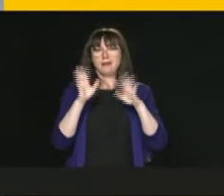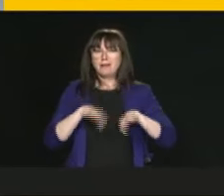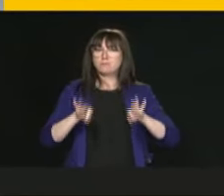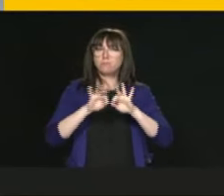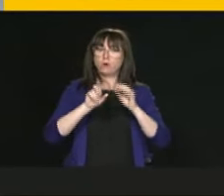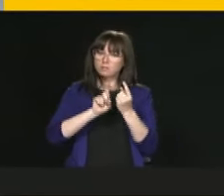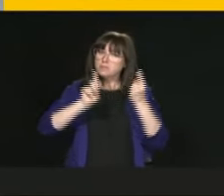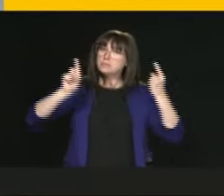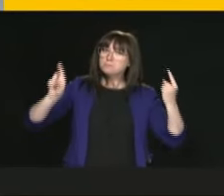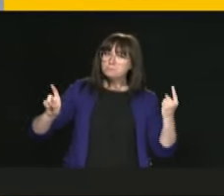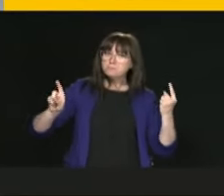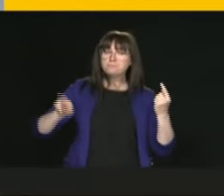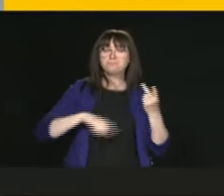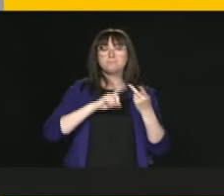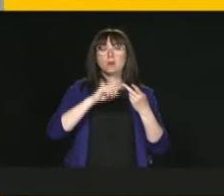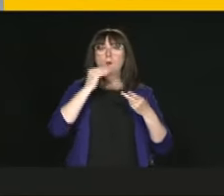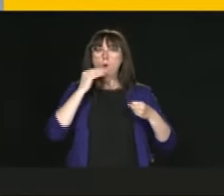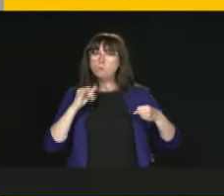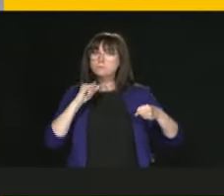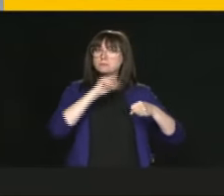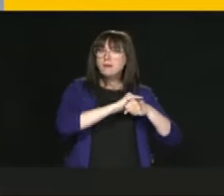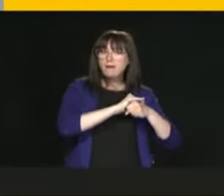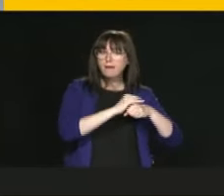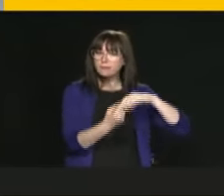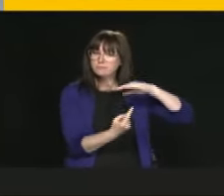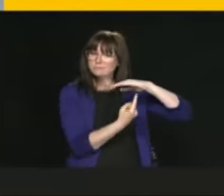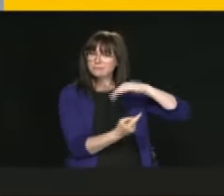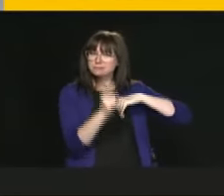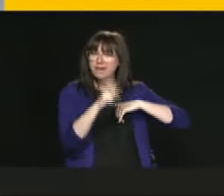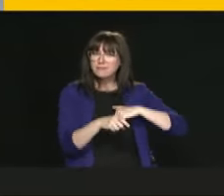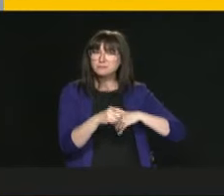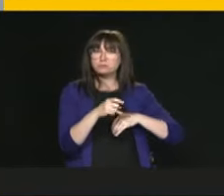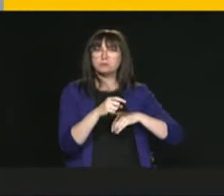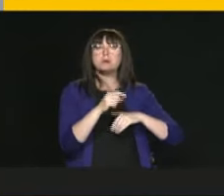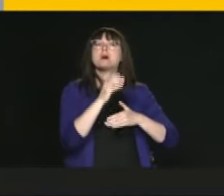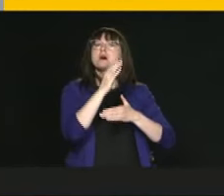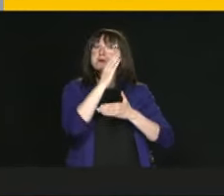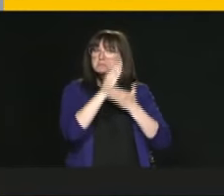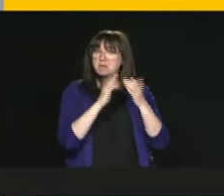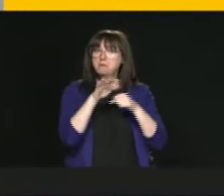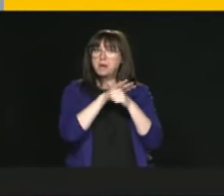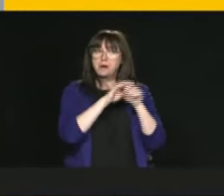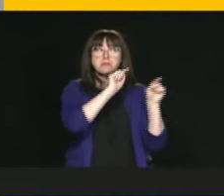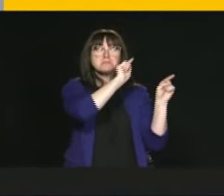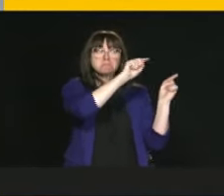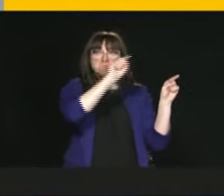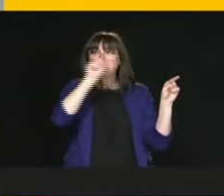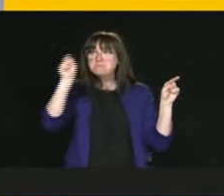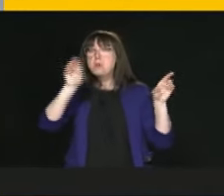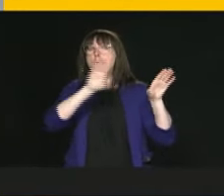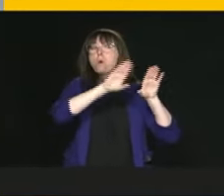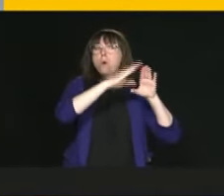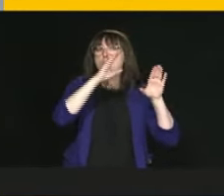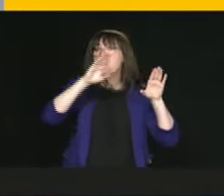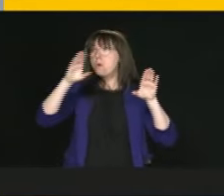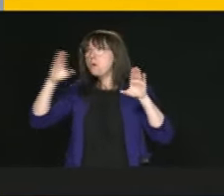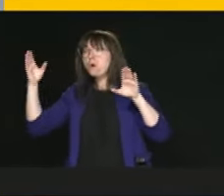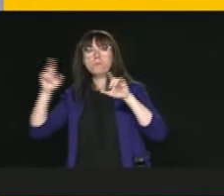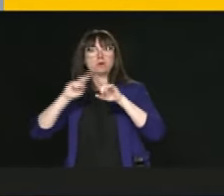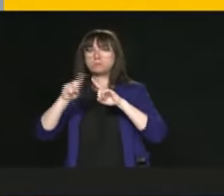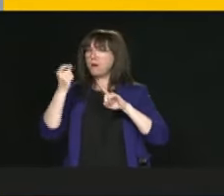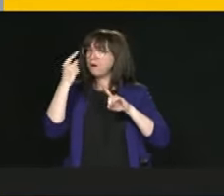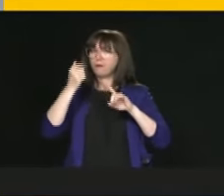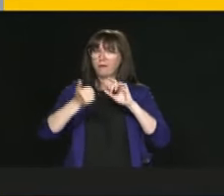distance, to stay at home, even as certain regions and certain places are talking about reopening. The vast majority